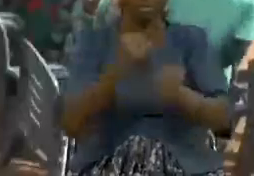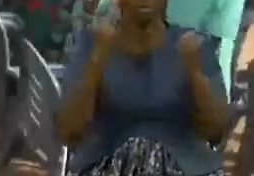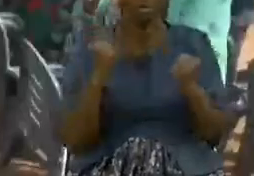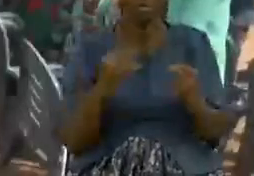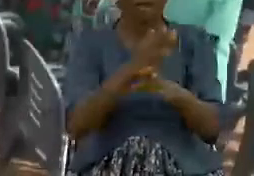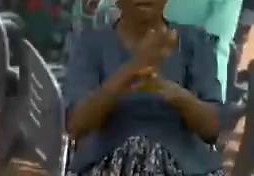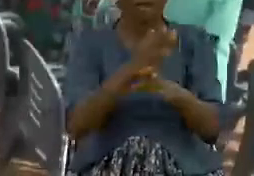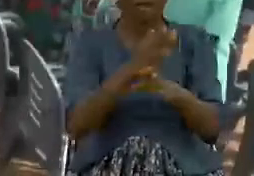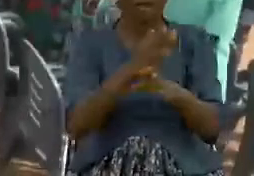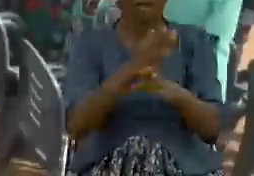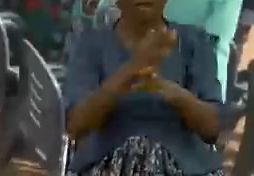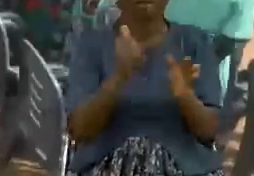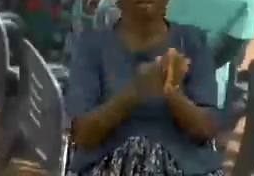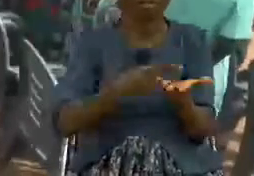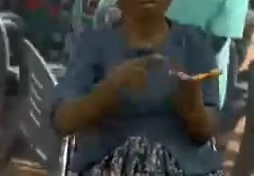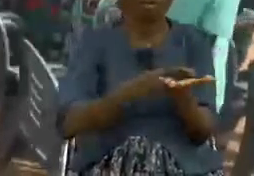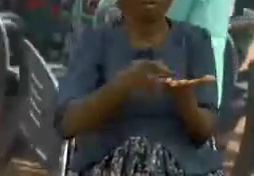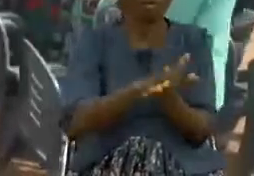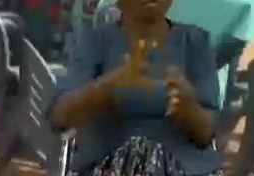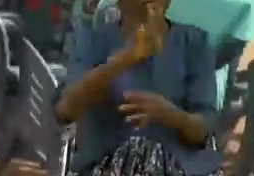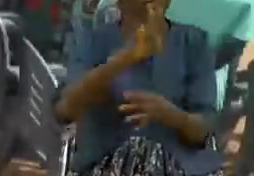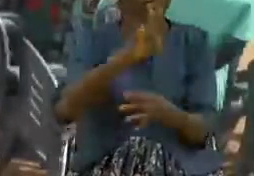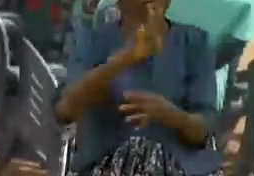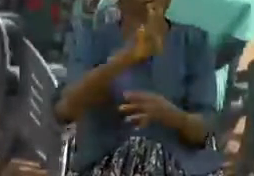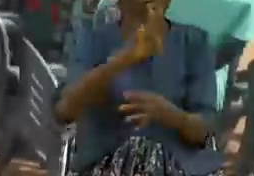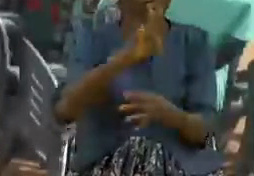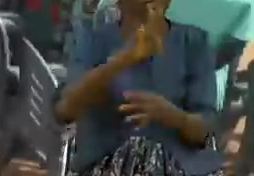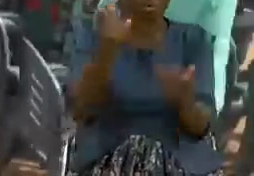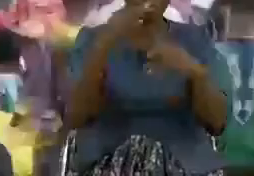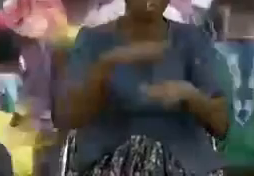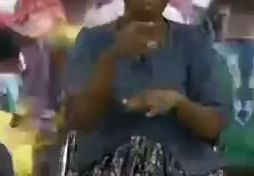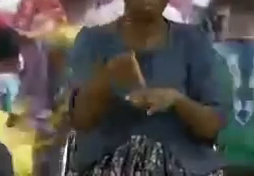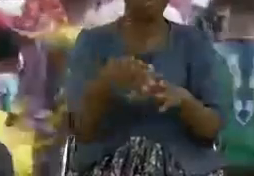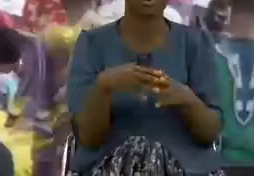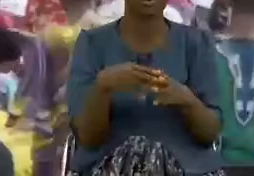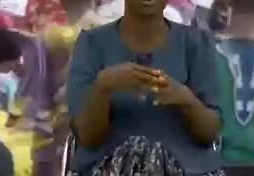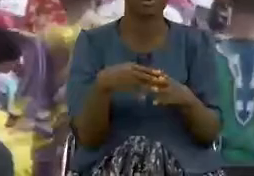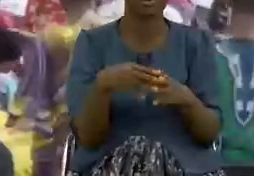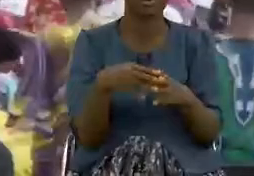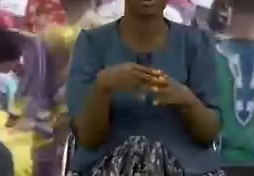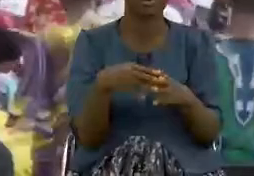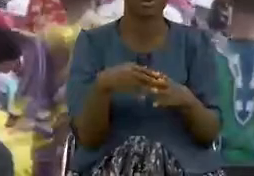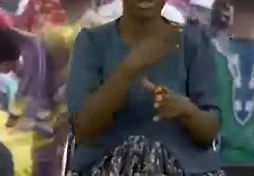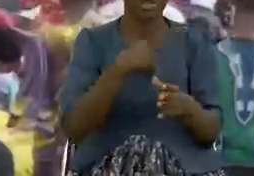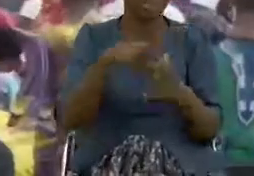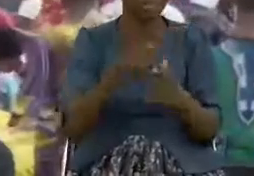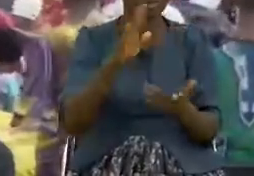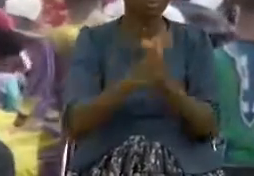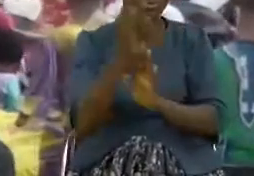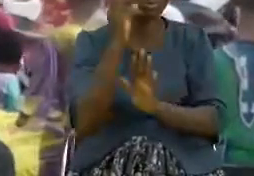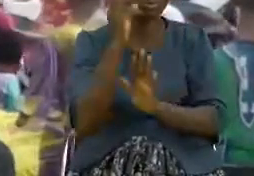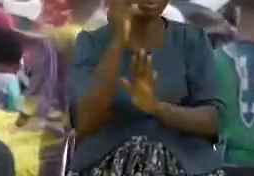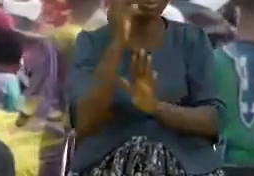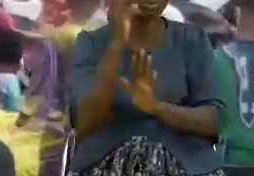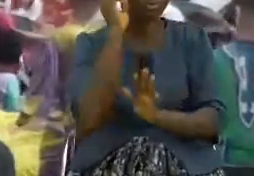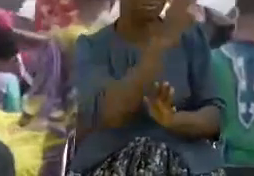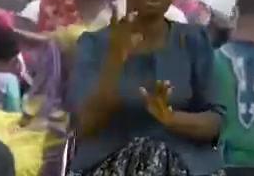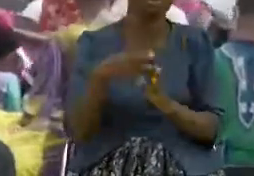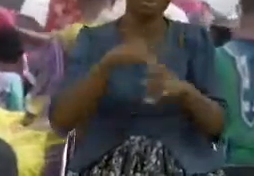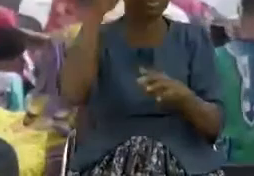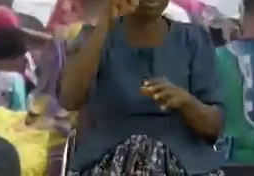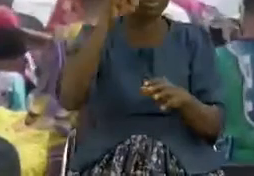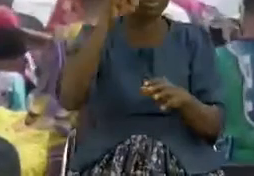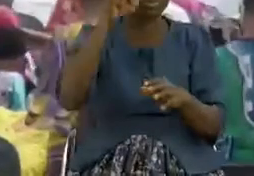come upon you. And then you'll be witnesses unto him in Jerusalem, in